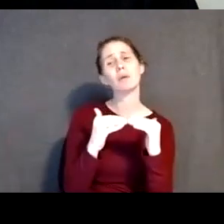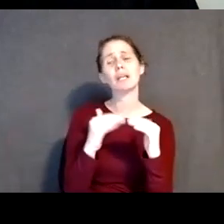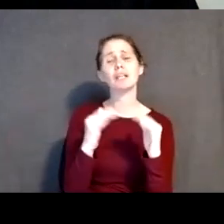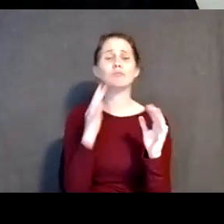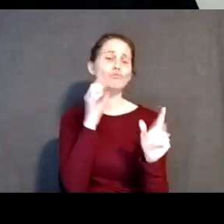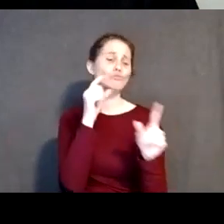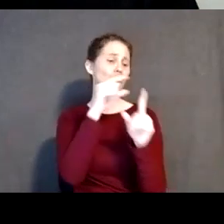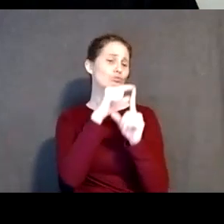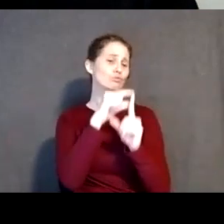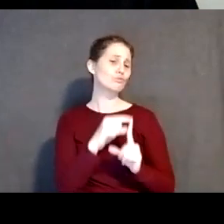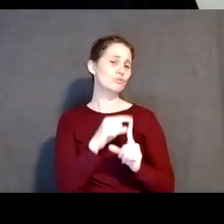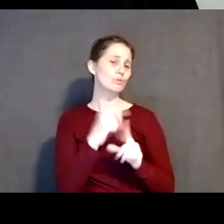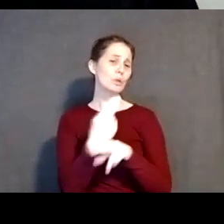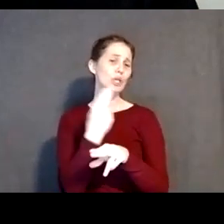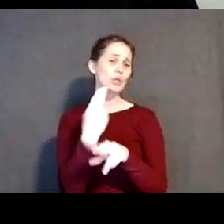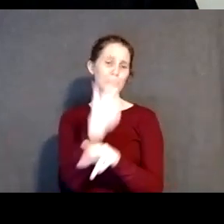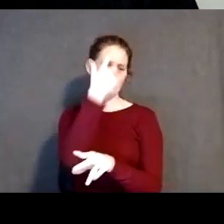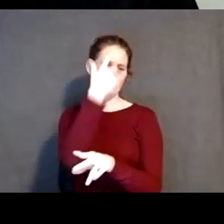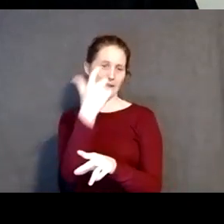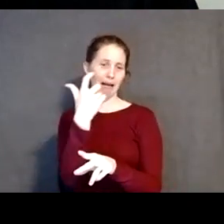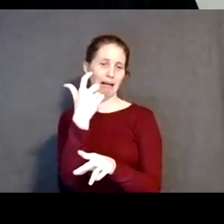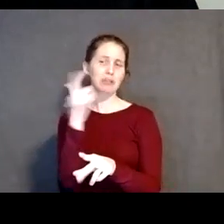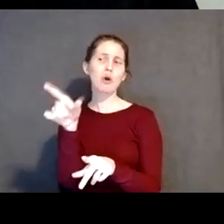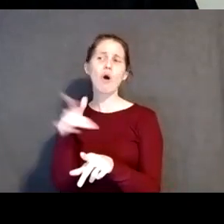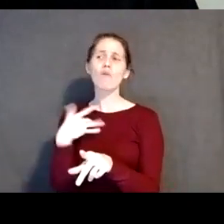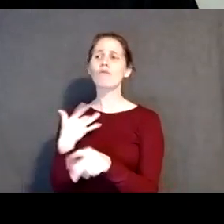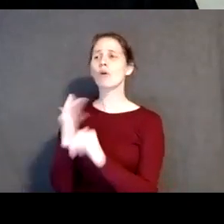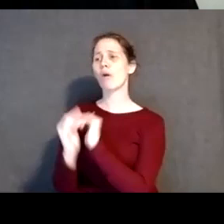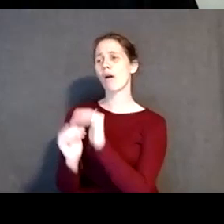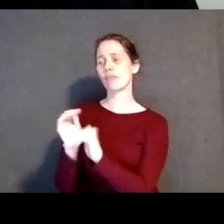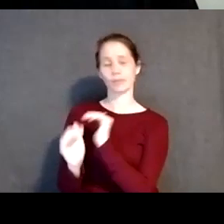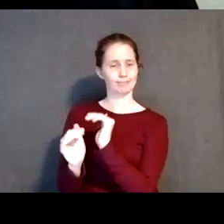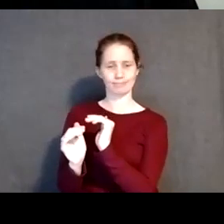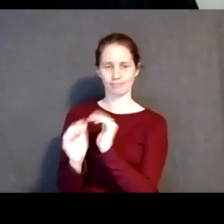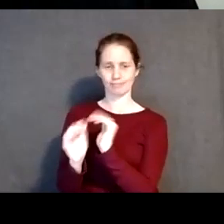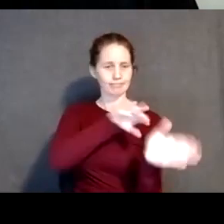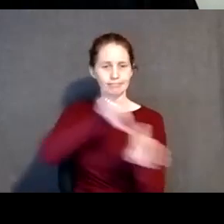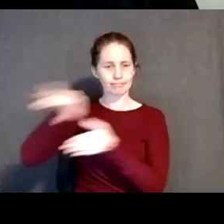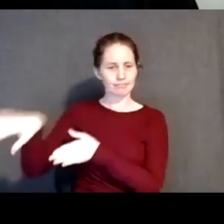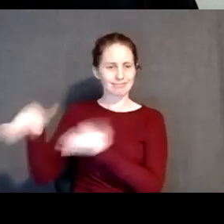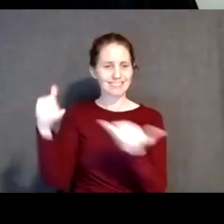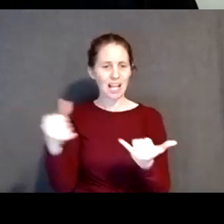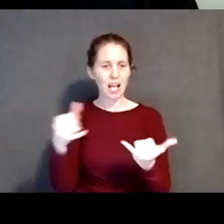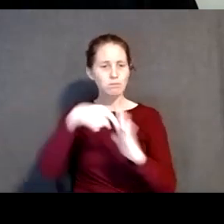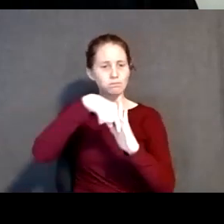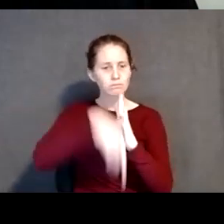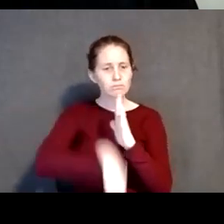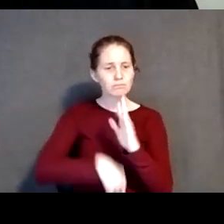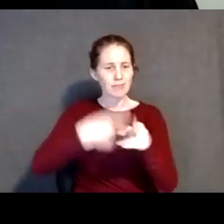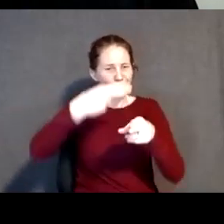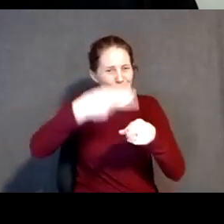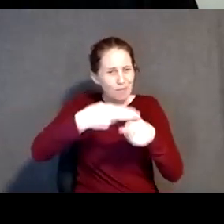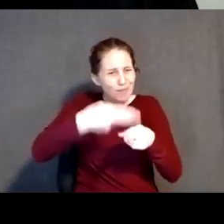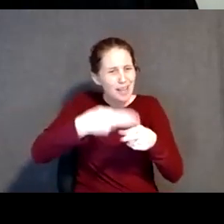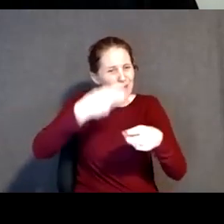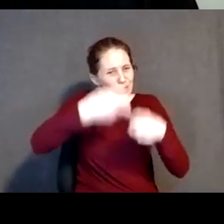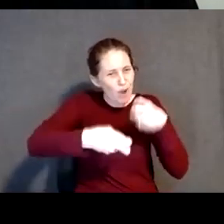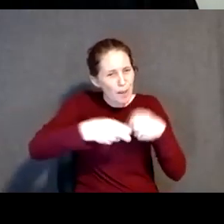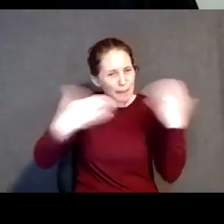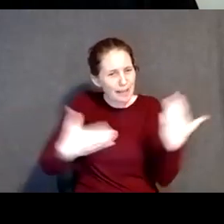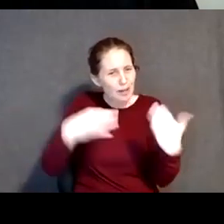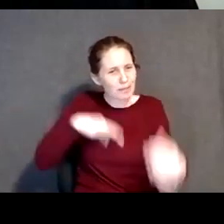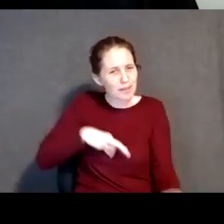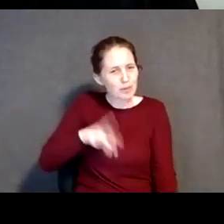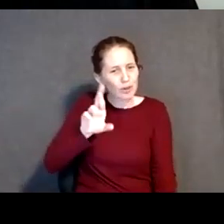other words that we use because it made others feel more comfortable. Now we talk about the real issue in Pittsburgh, which is racial